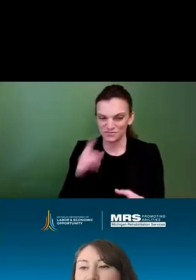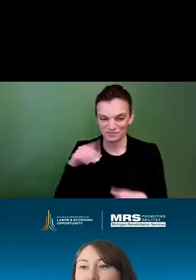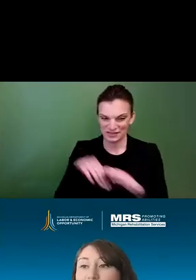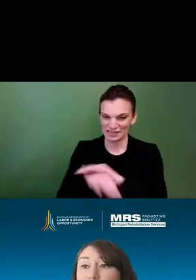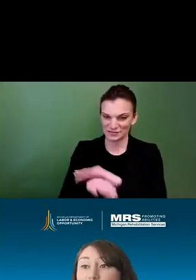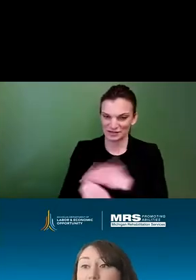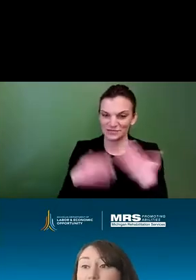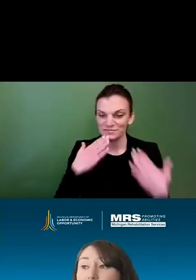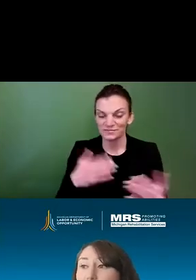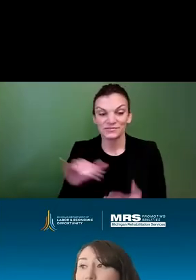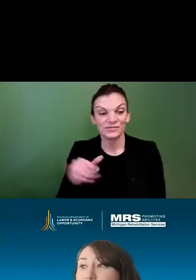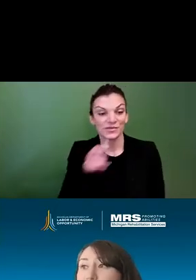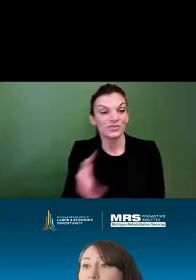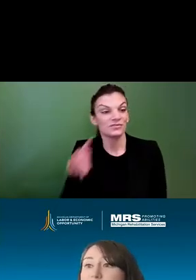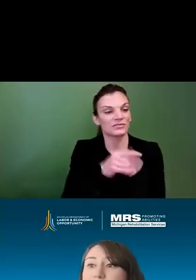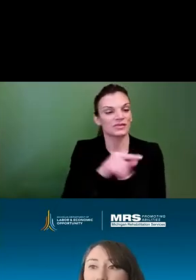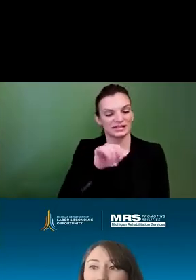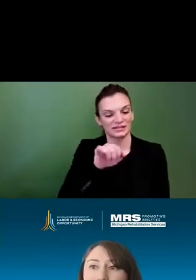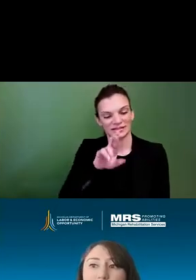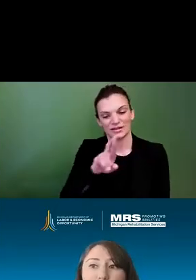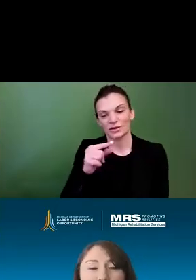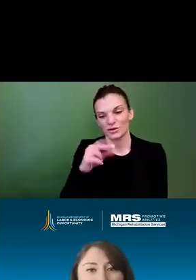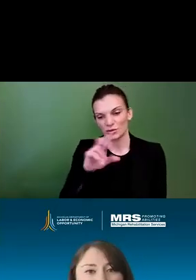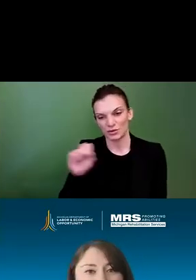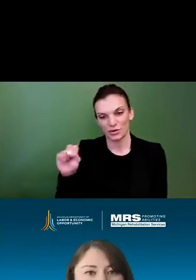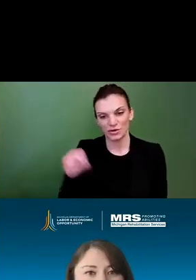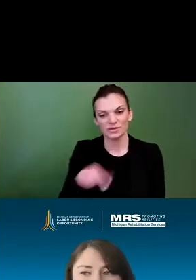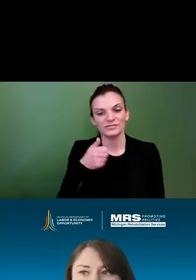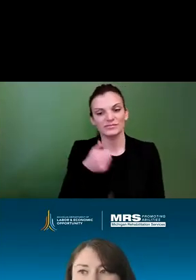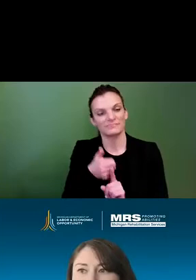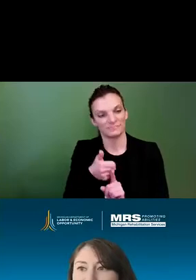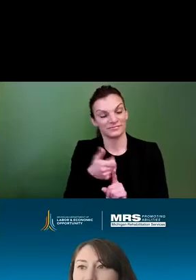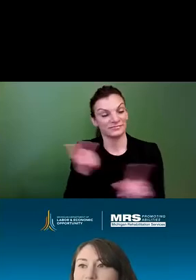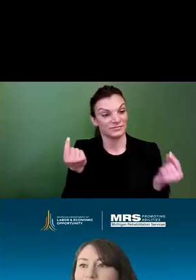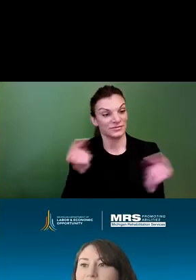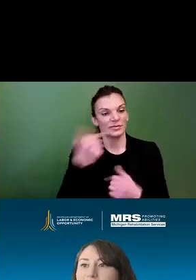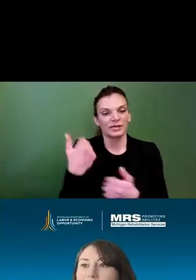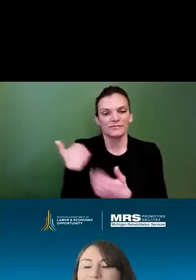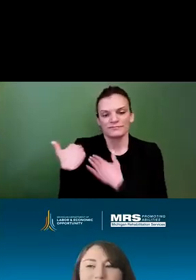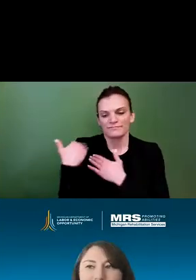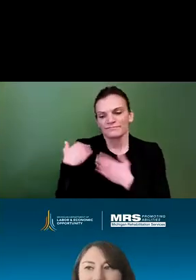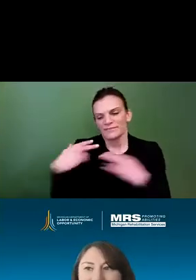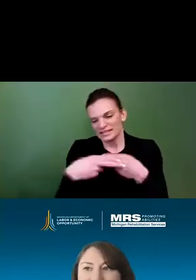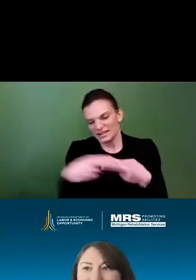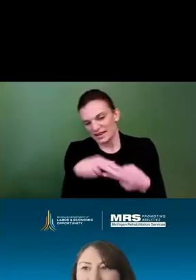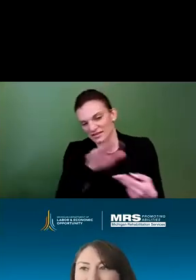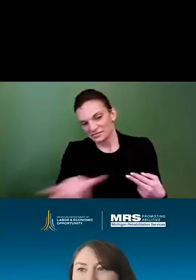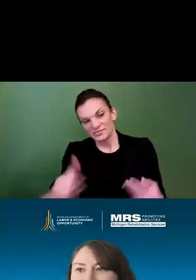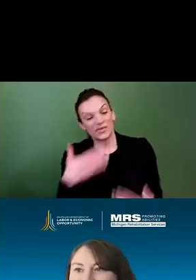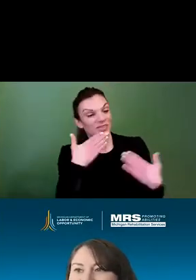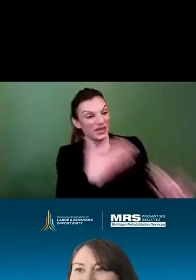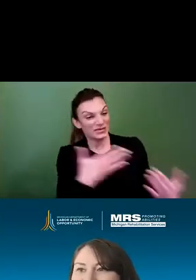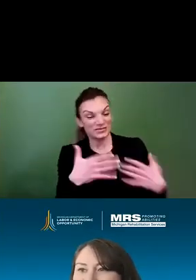We also have Tyler Gross, who is part of our team, and he is helping with polls and running the slideshow. And so we welcome you. Thank you so